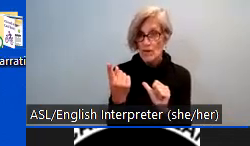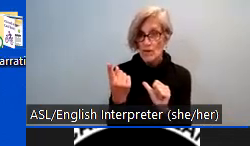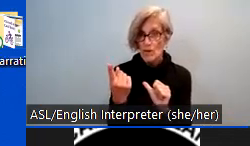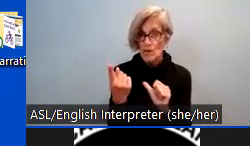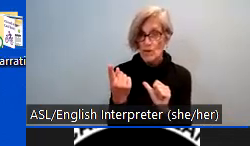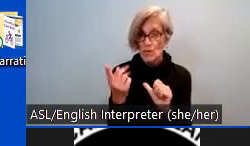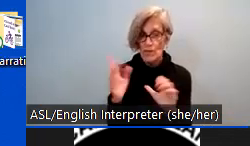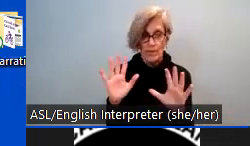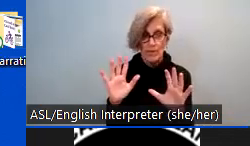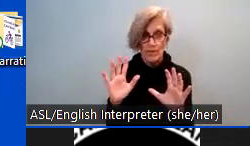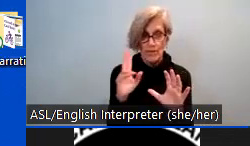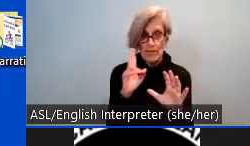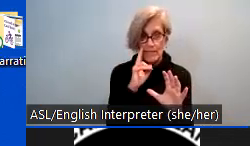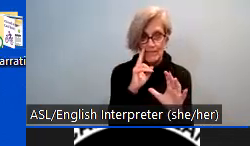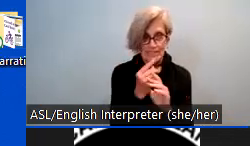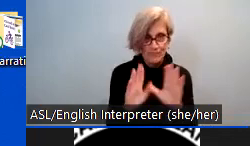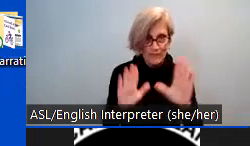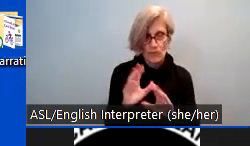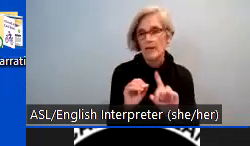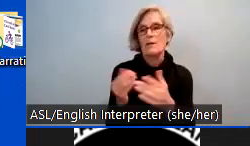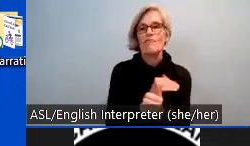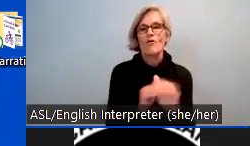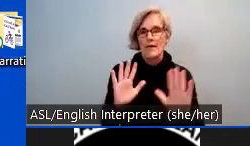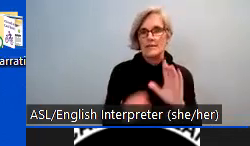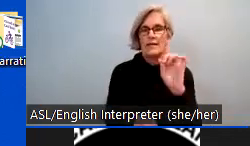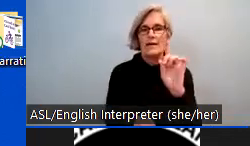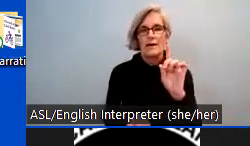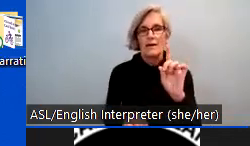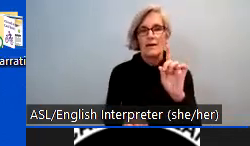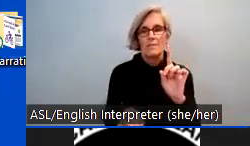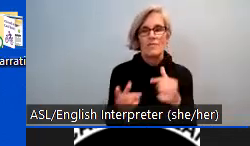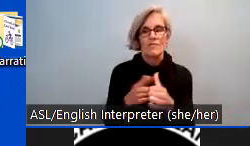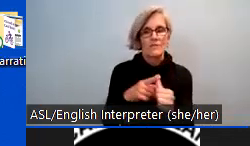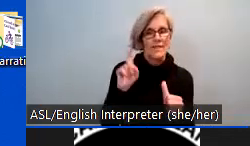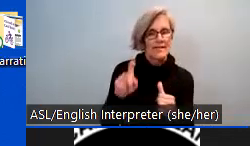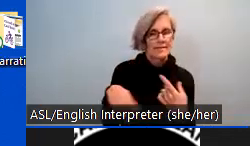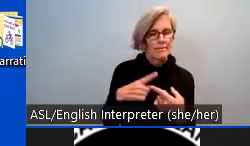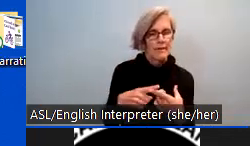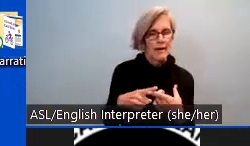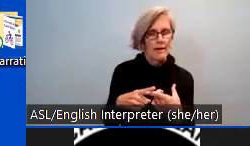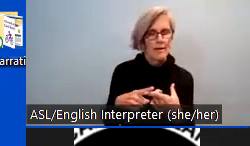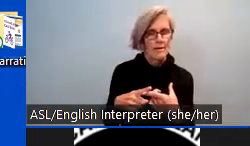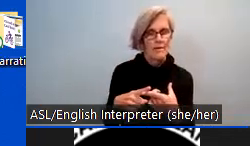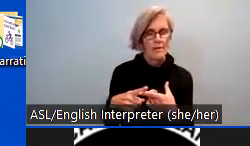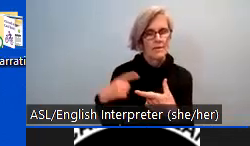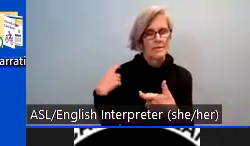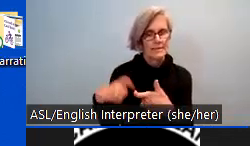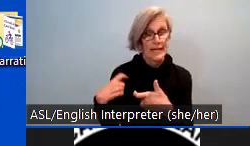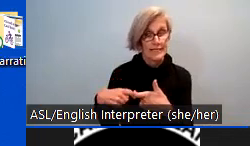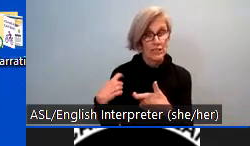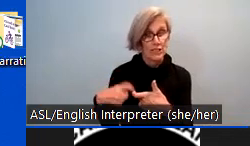I see some hands up. Okay, yeah, before we get to the hands up, I'd like to check back in on translation needs for Spanish